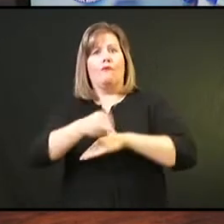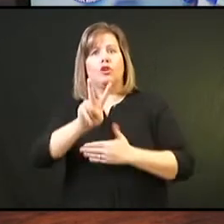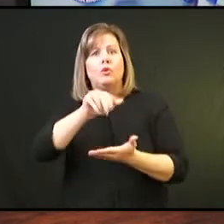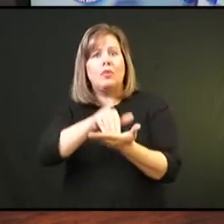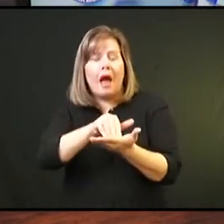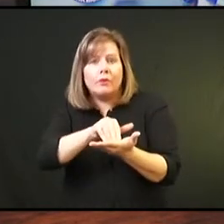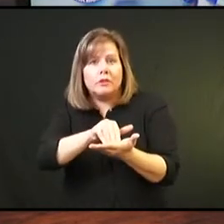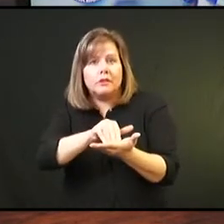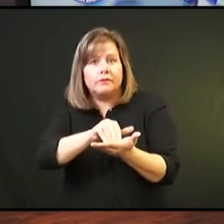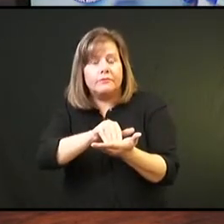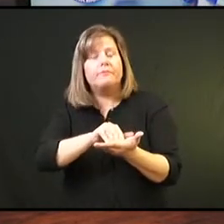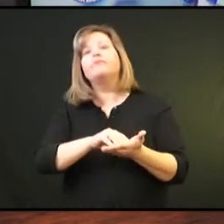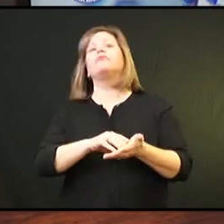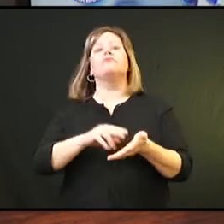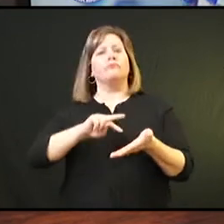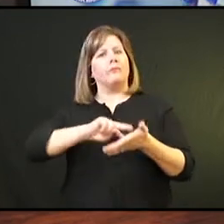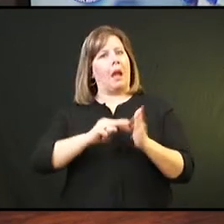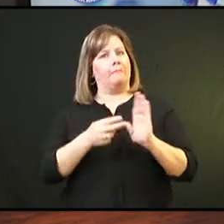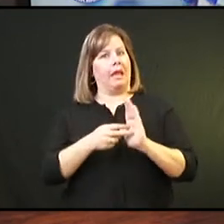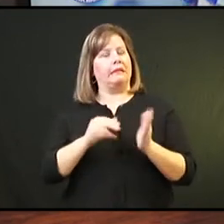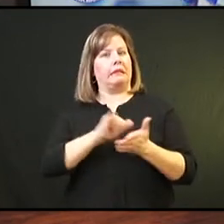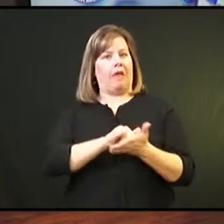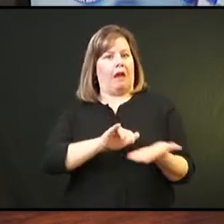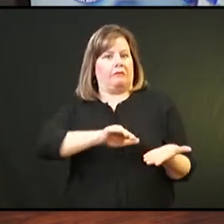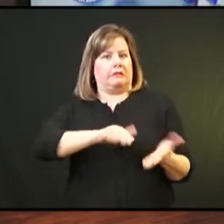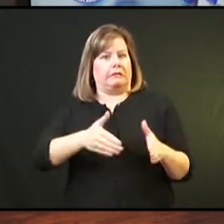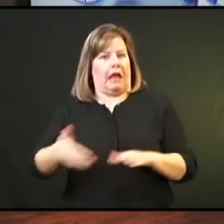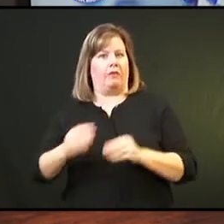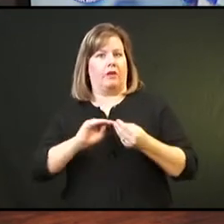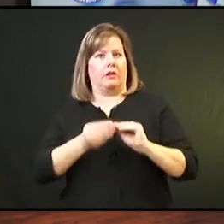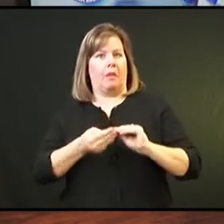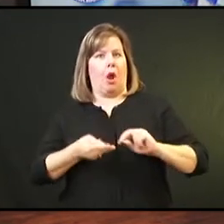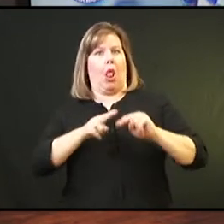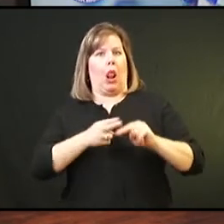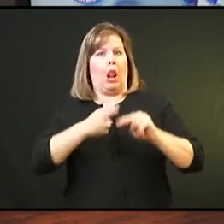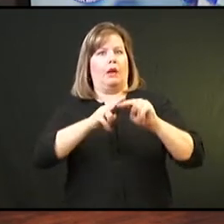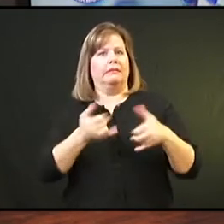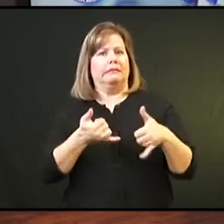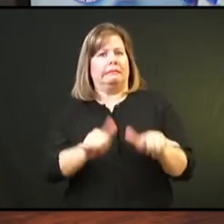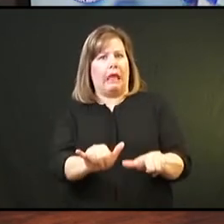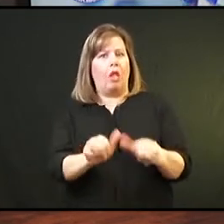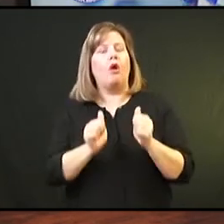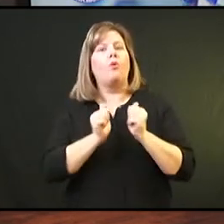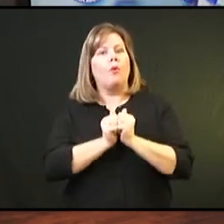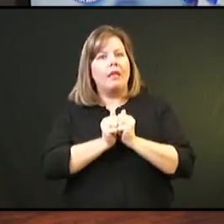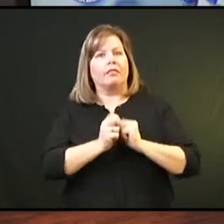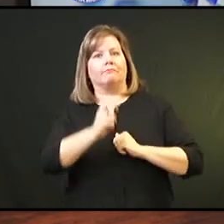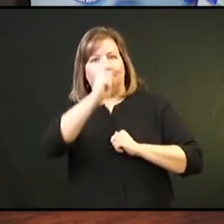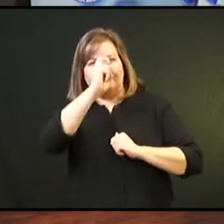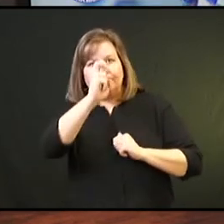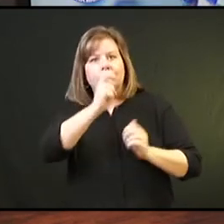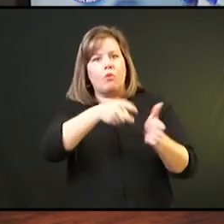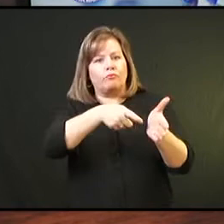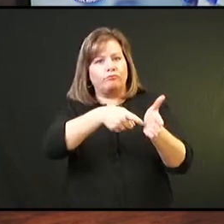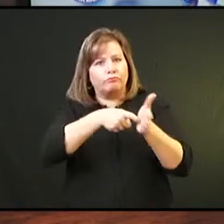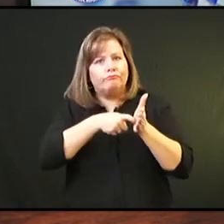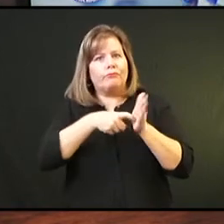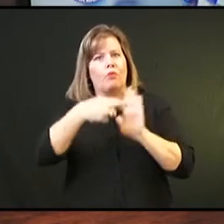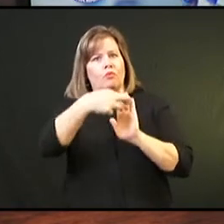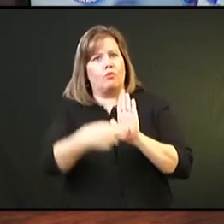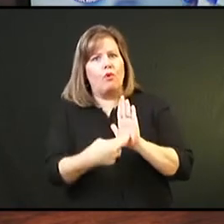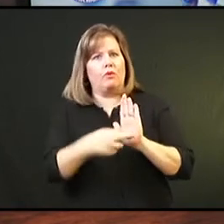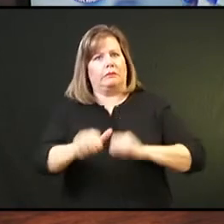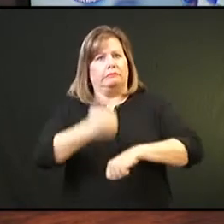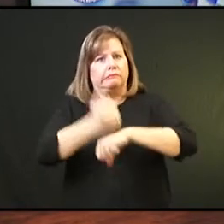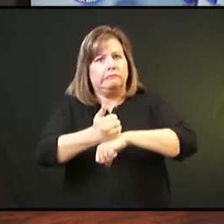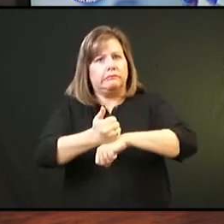with all of these restrictions in place. And we know we need to lighten some of these restrictions to get the economy going again. So what's that going